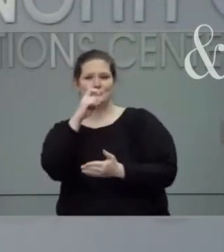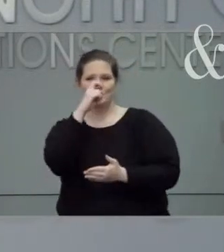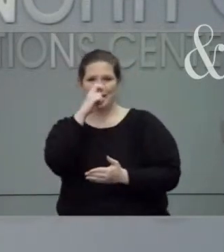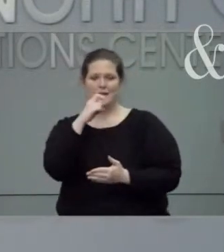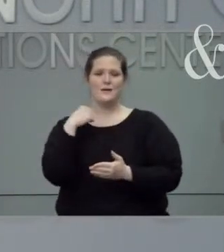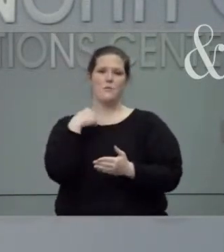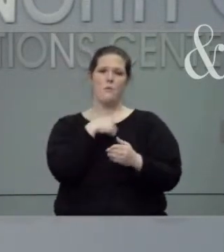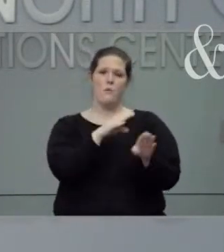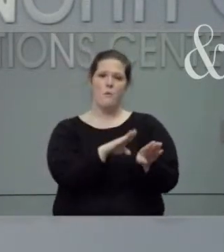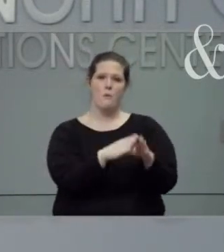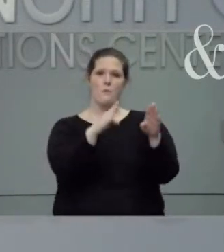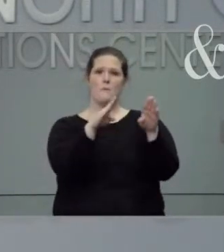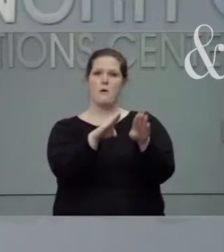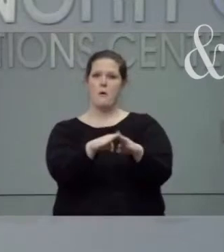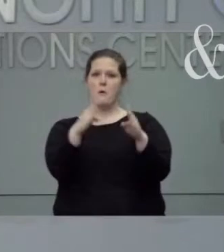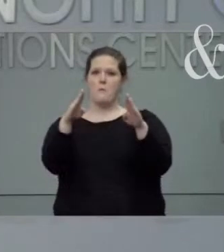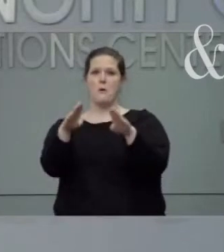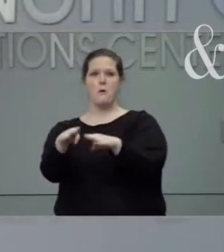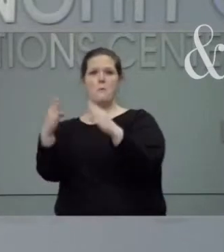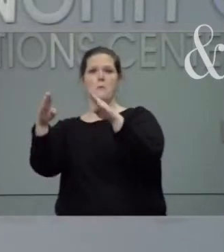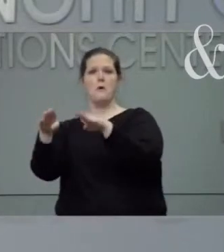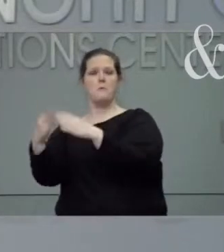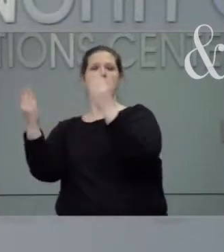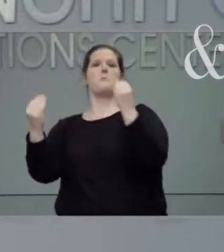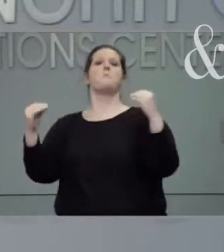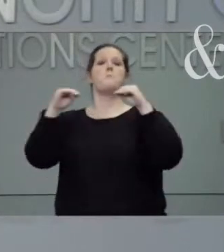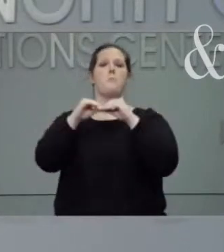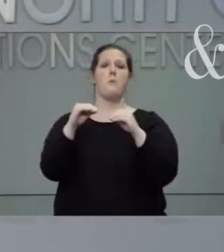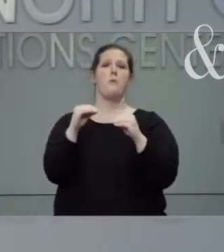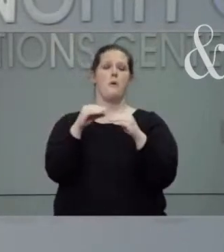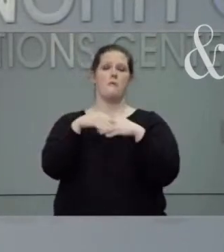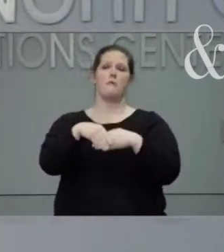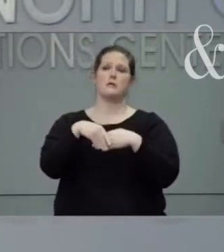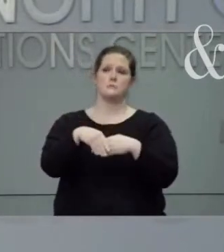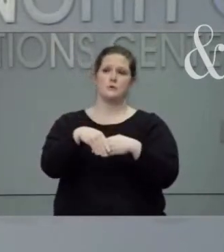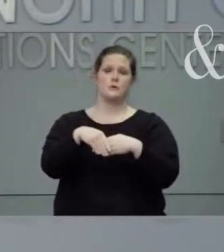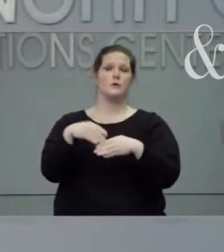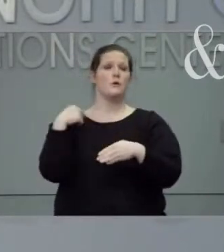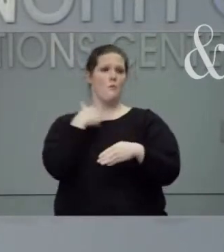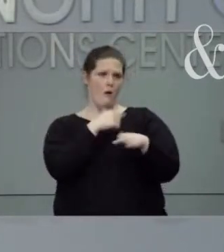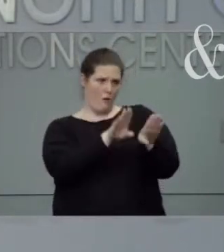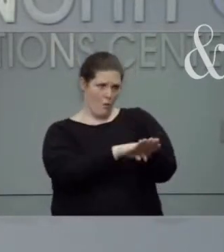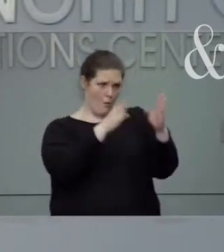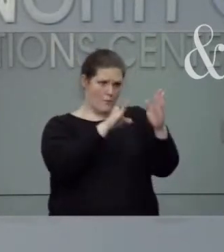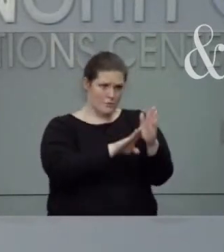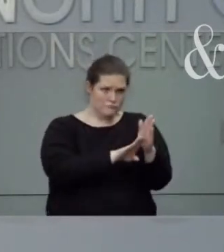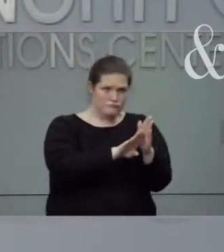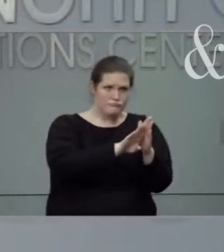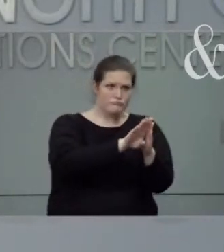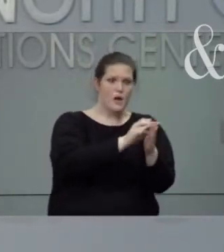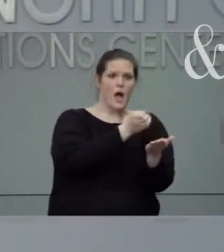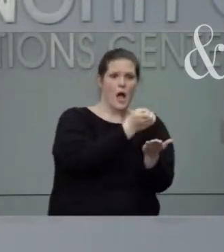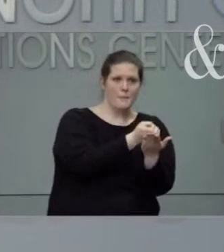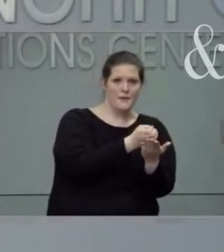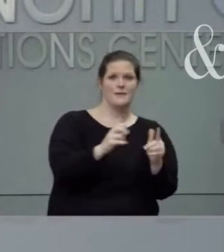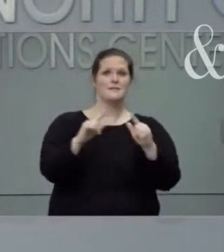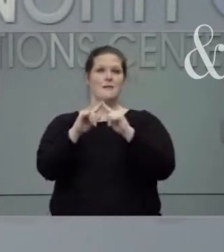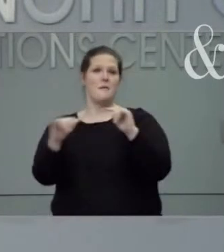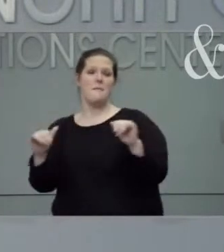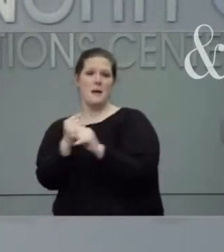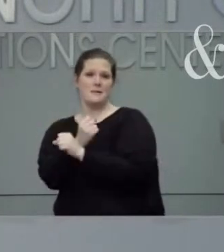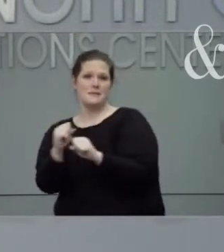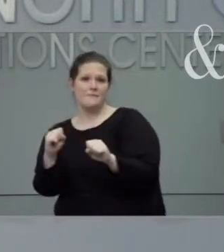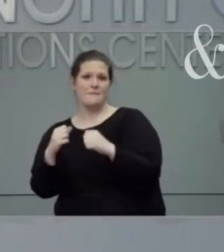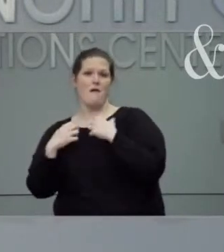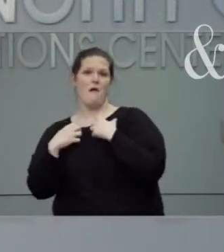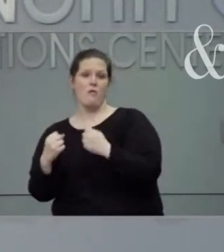to move forward while protecting our health. I'm pleased that we're holding steady and our numbers remain stable.